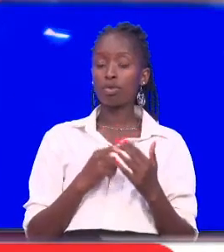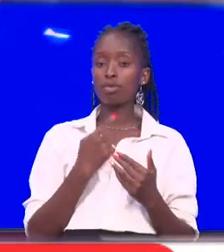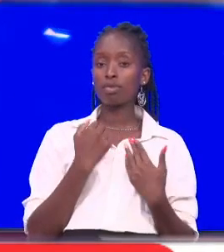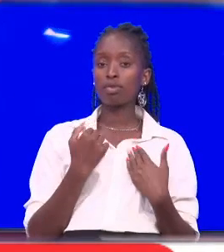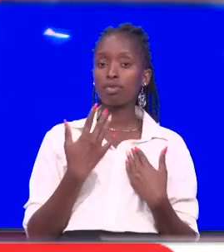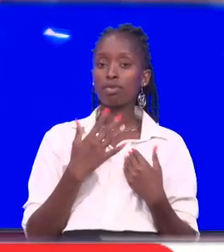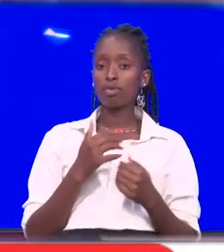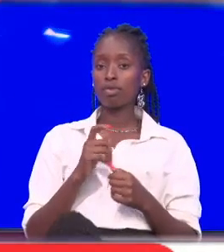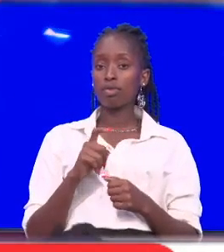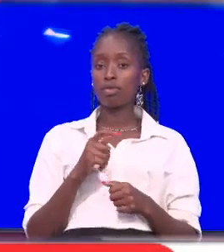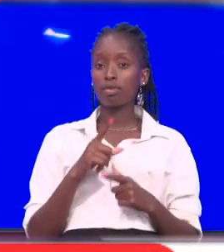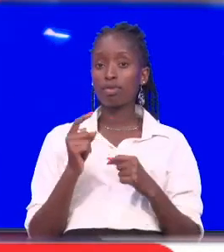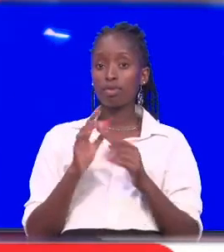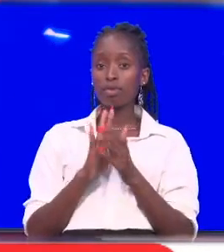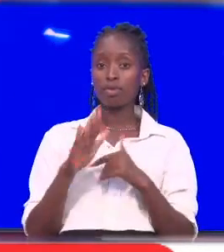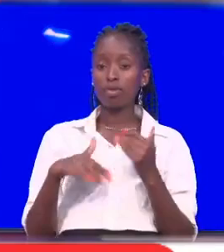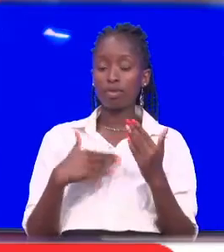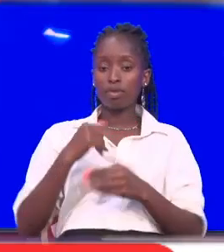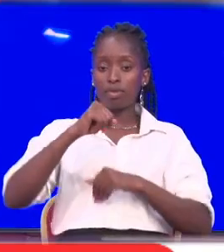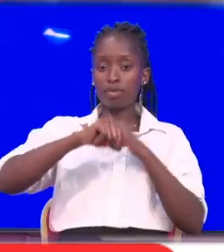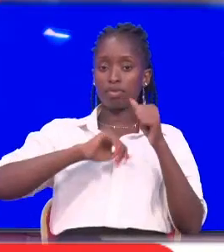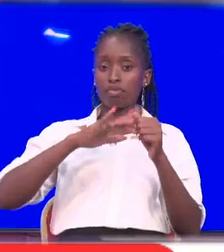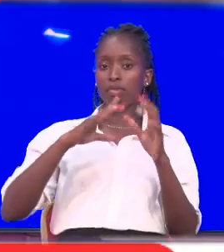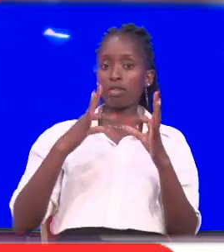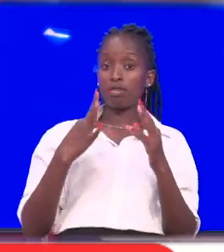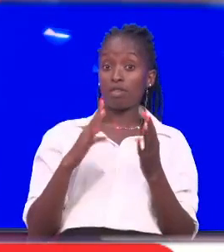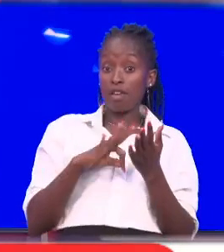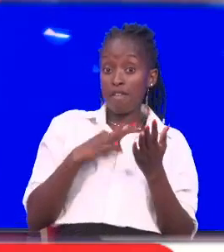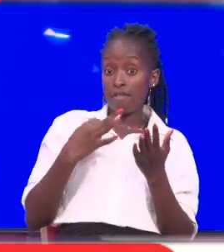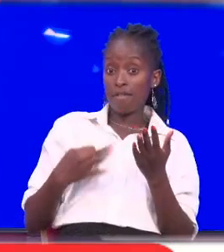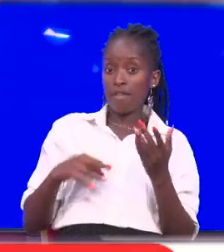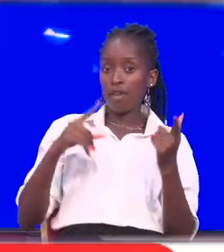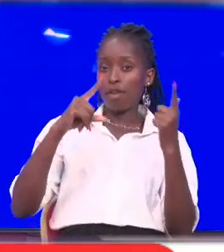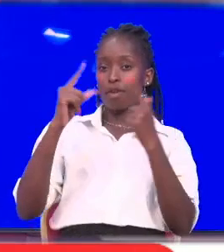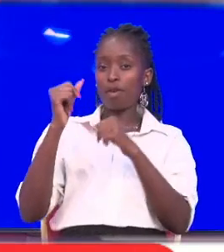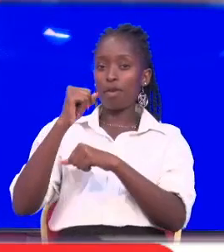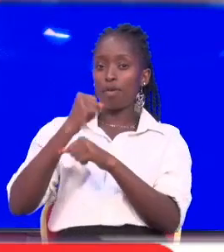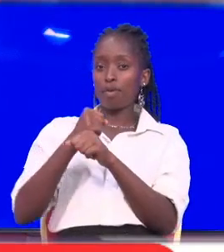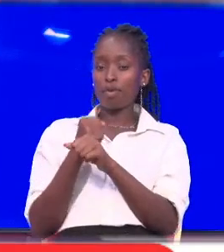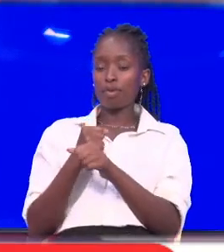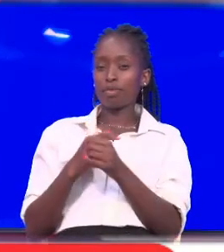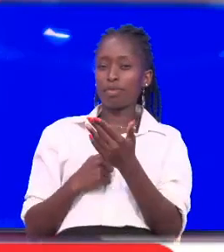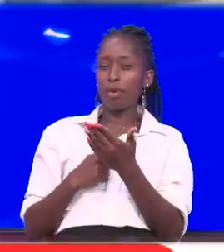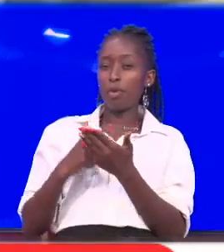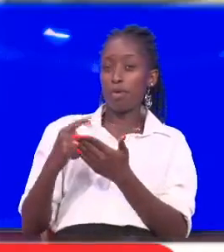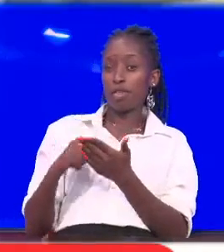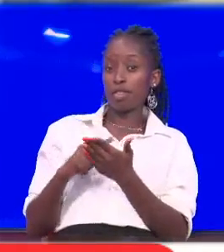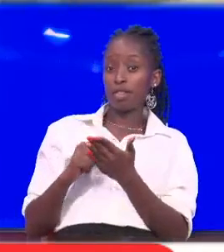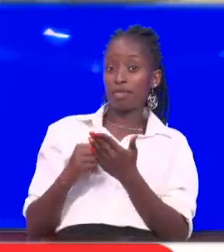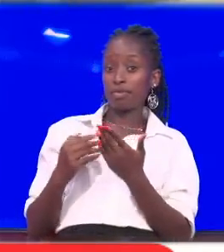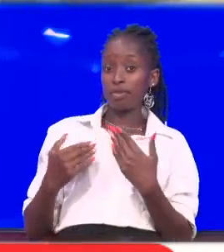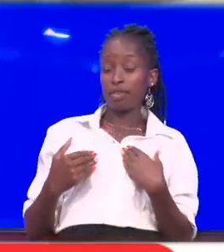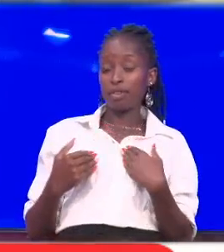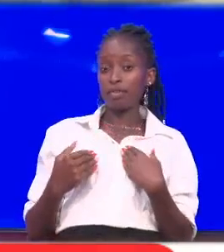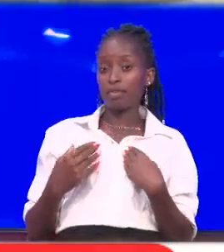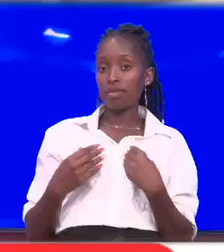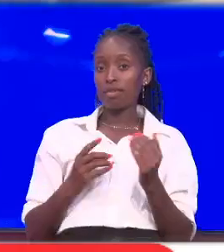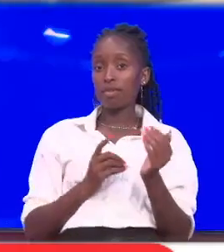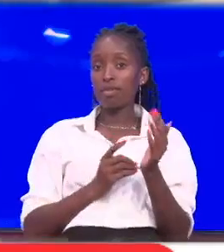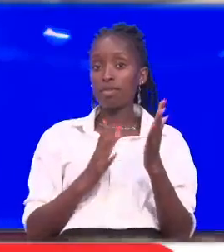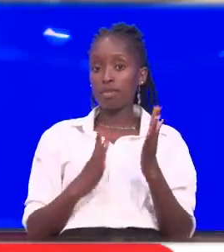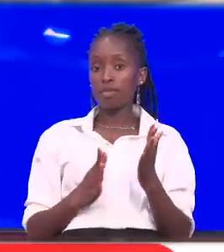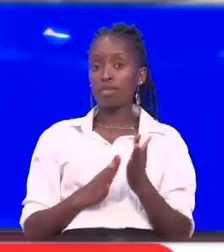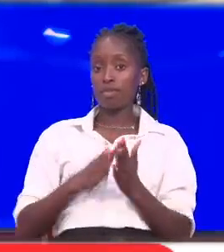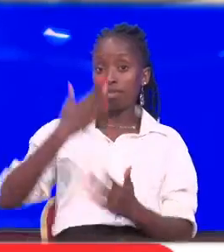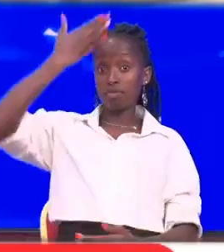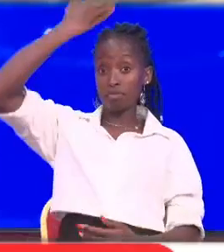to disciplinary action should they fail to report to work this week. Medical professionals, including doctors, nurses, clinical